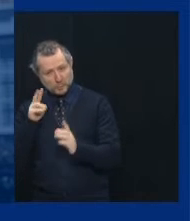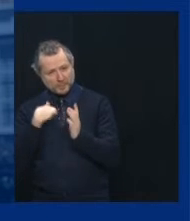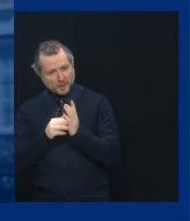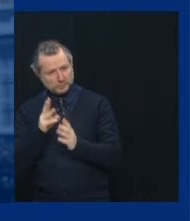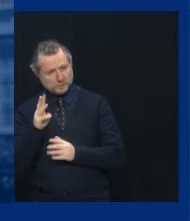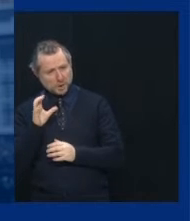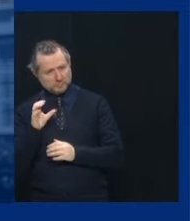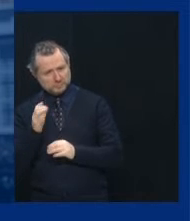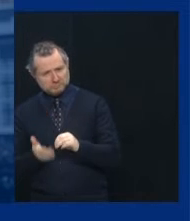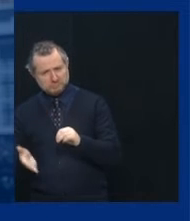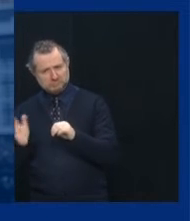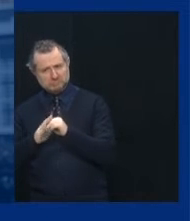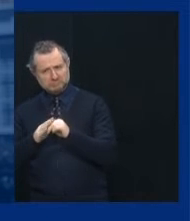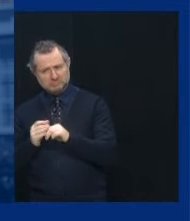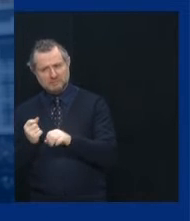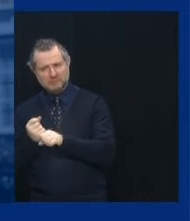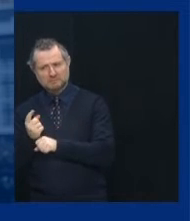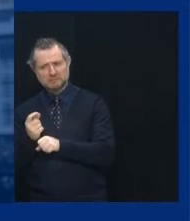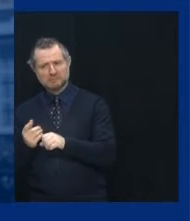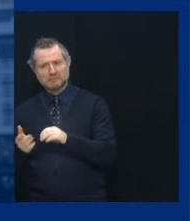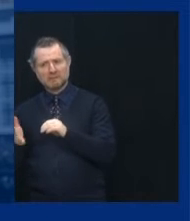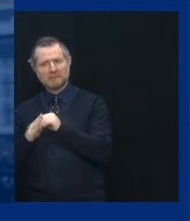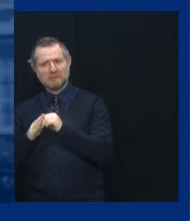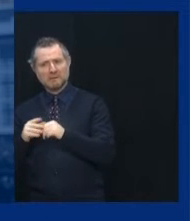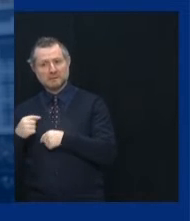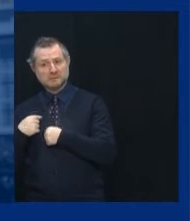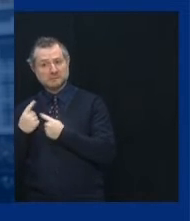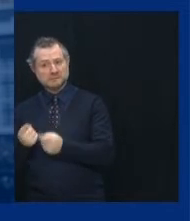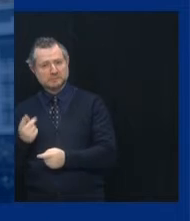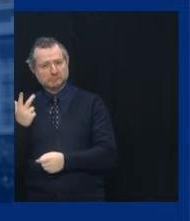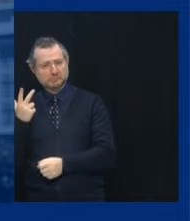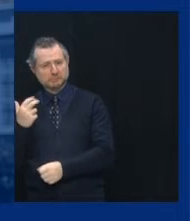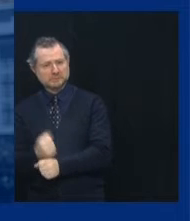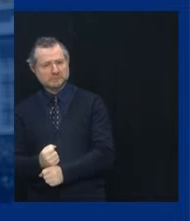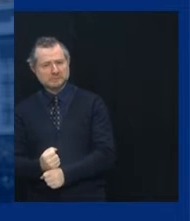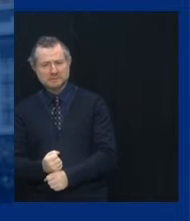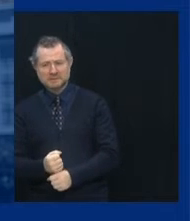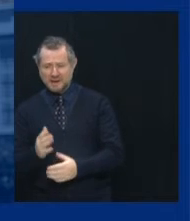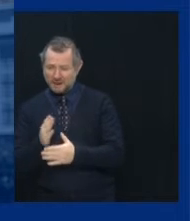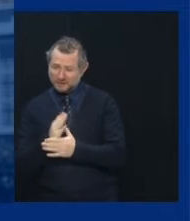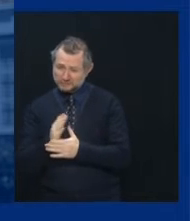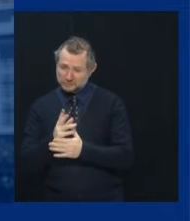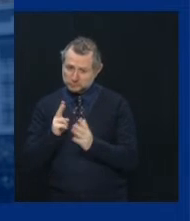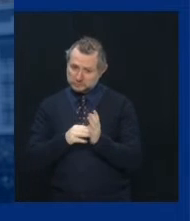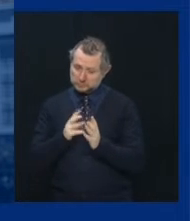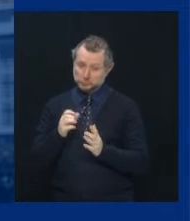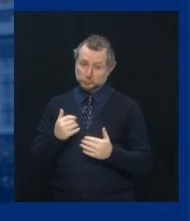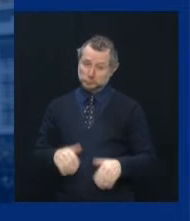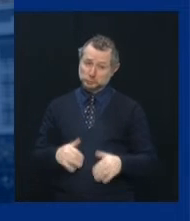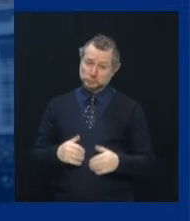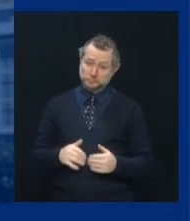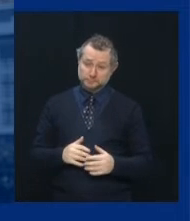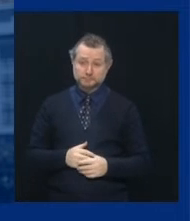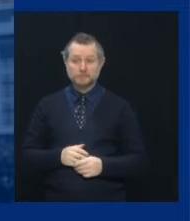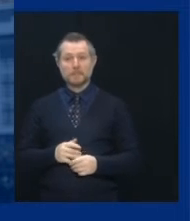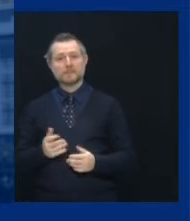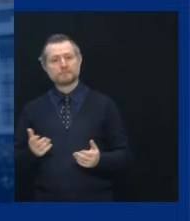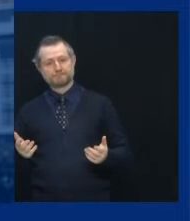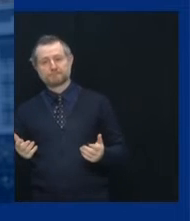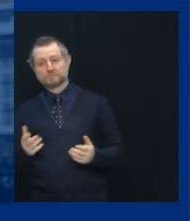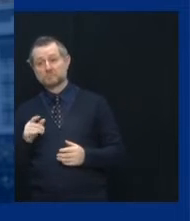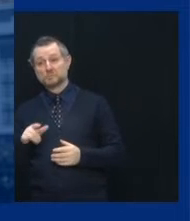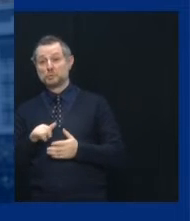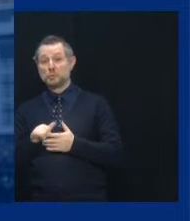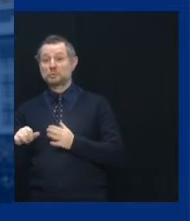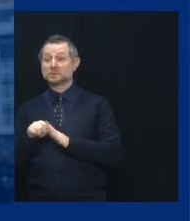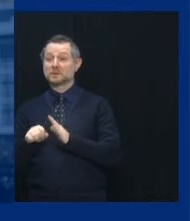$2,600 per year for 3 years. Average. It cost New Yorkers